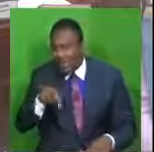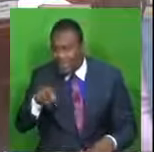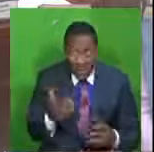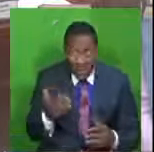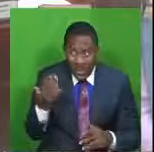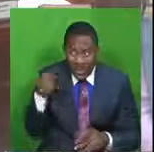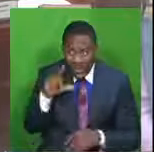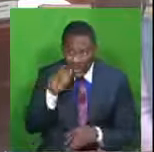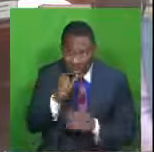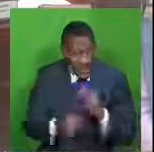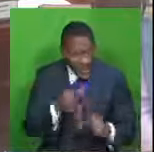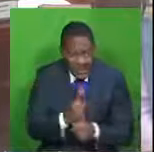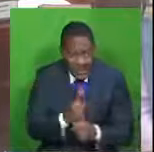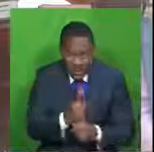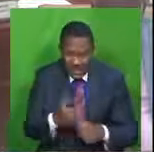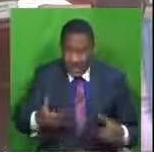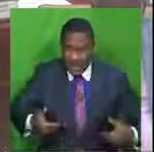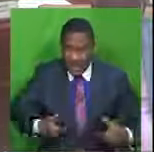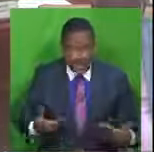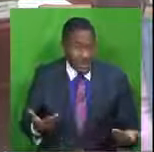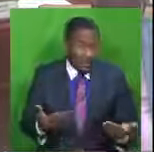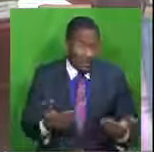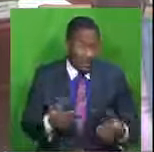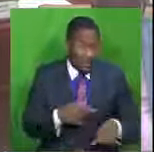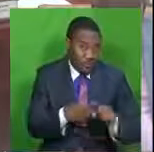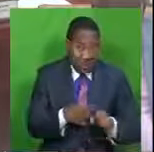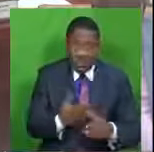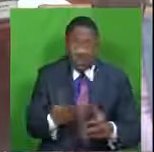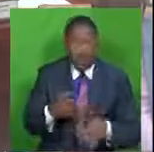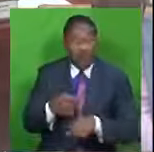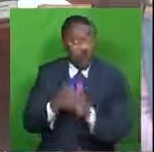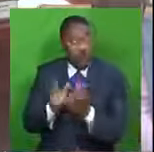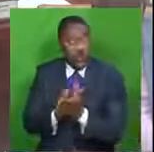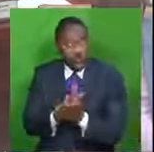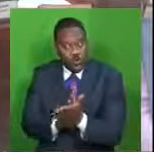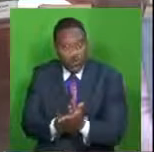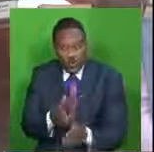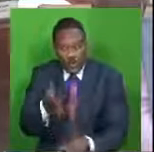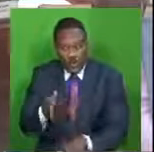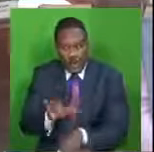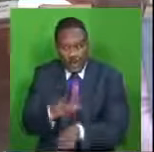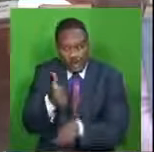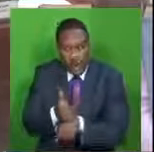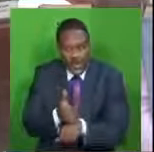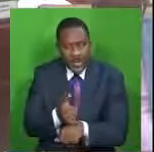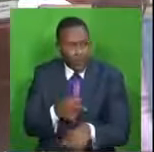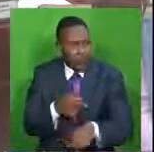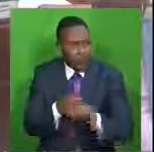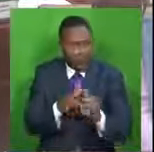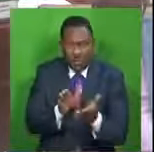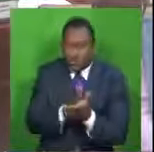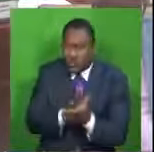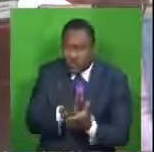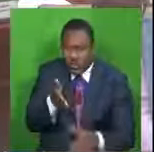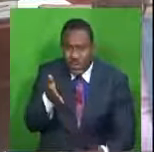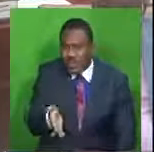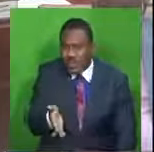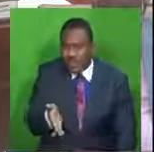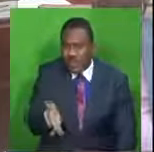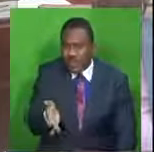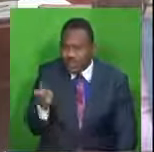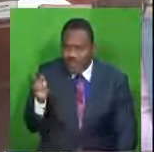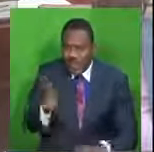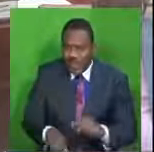two decades, even academies, those who have endeavored to set up soccer academies, cannot finance